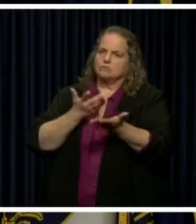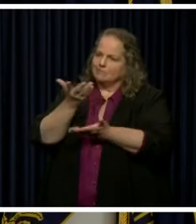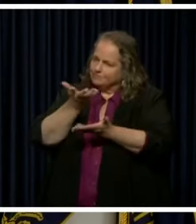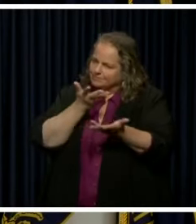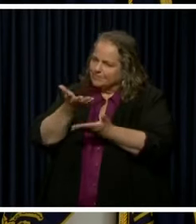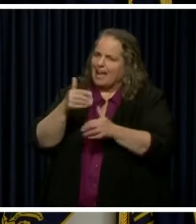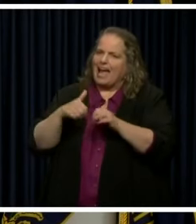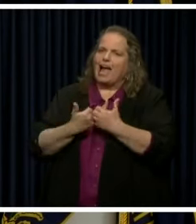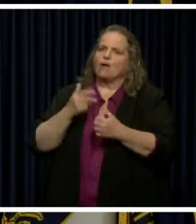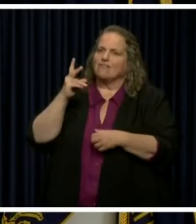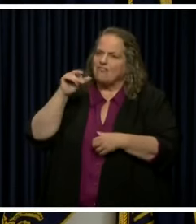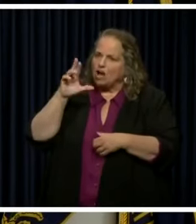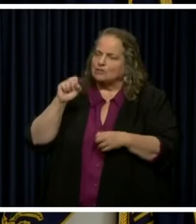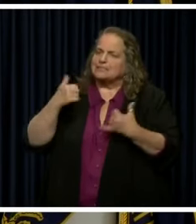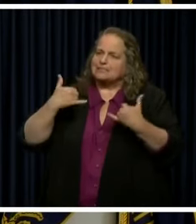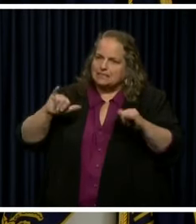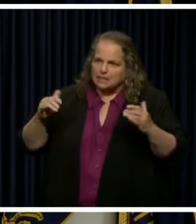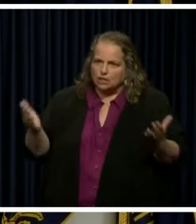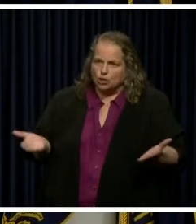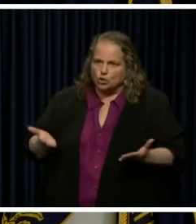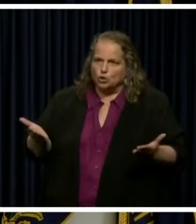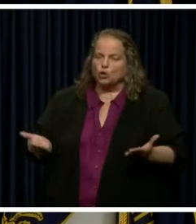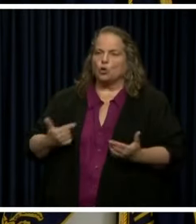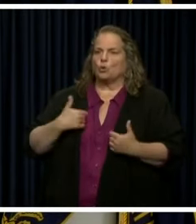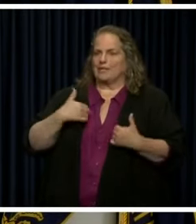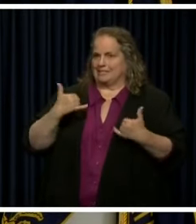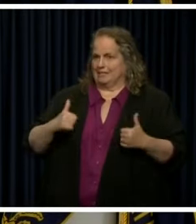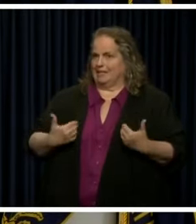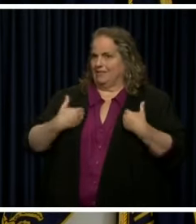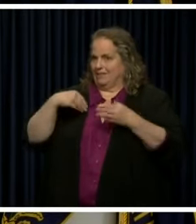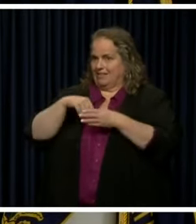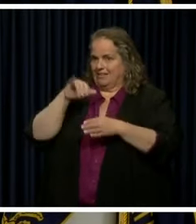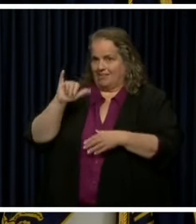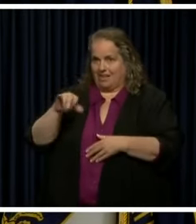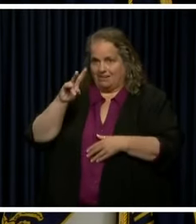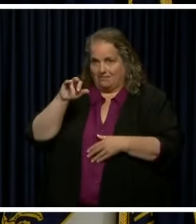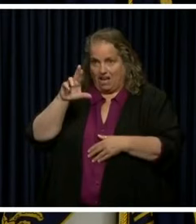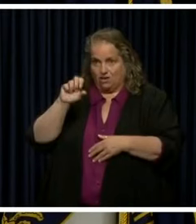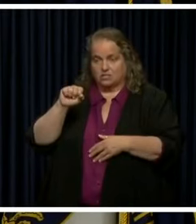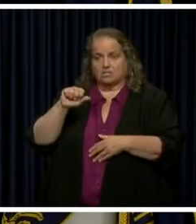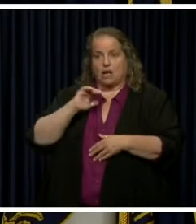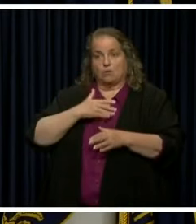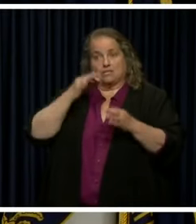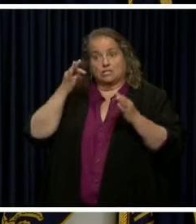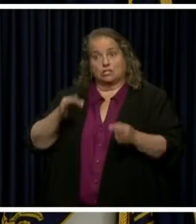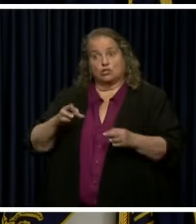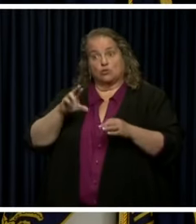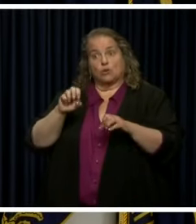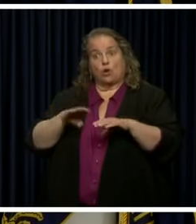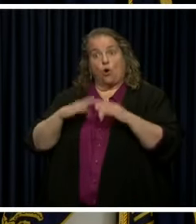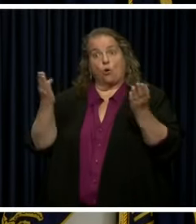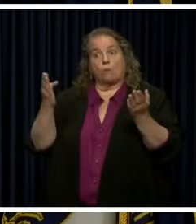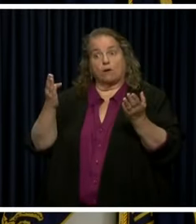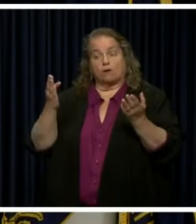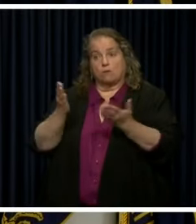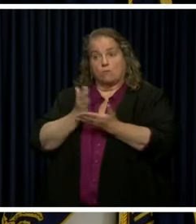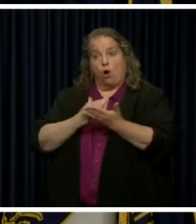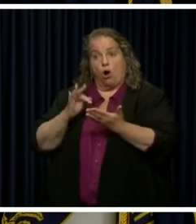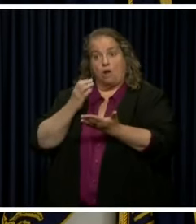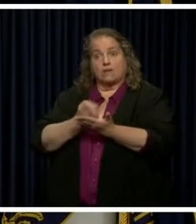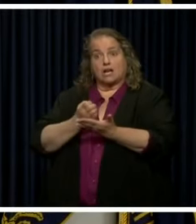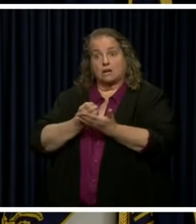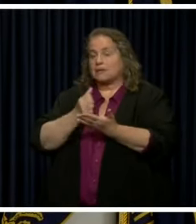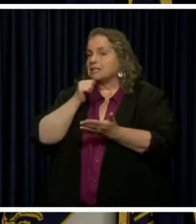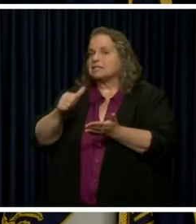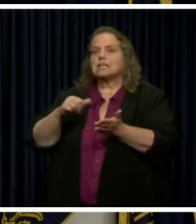this is still here, how we are living in it, and how our decisions to reopen certain parts of the economy